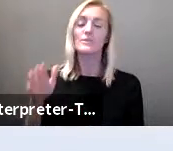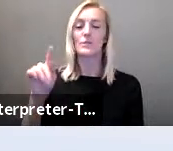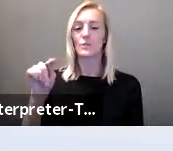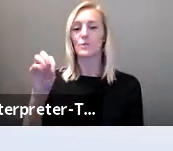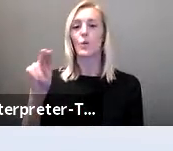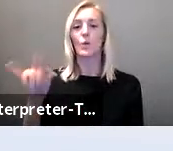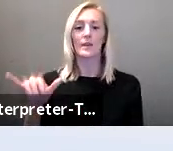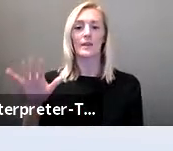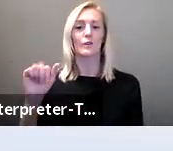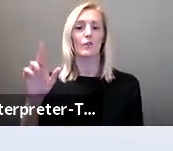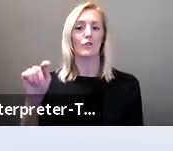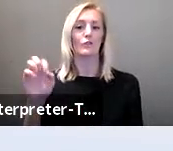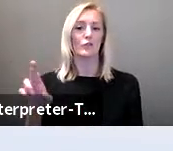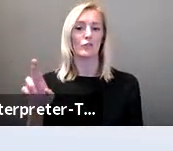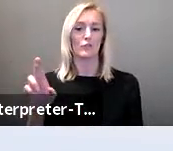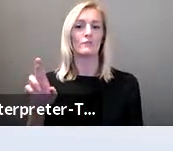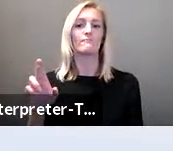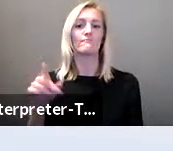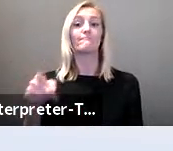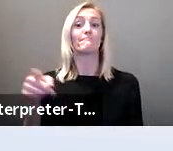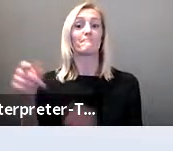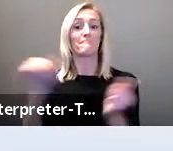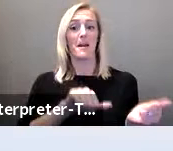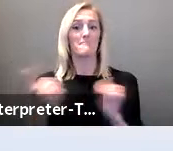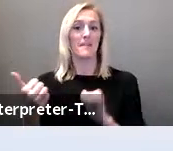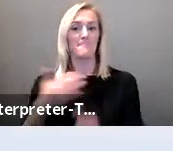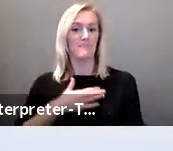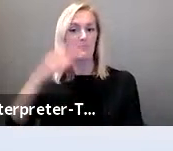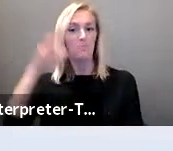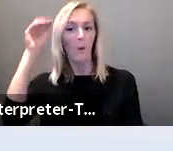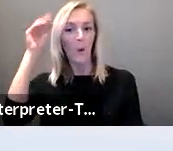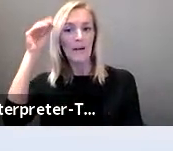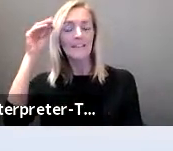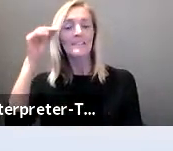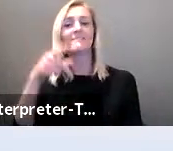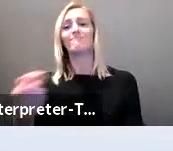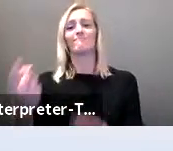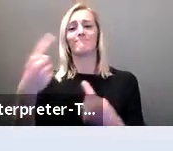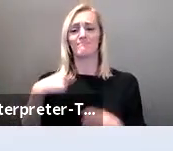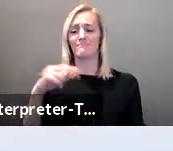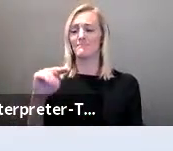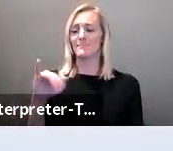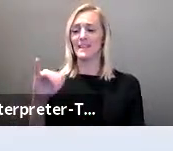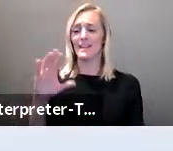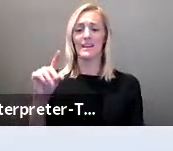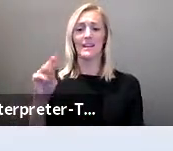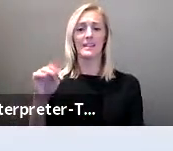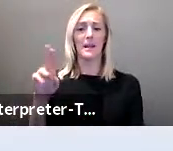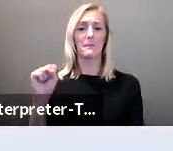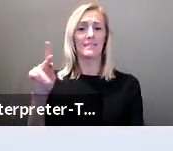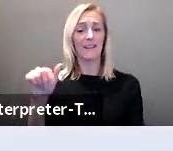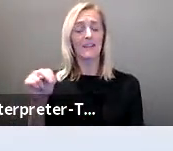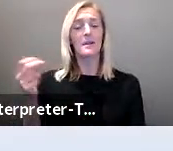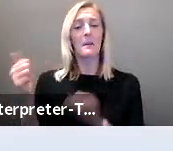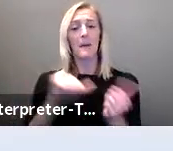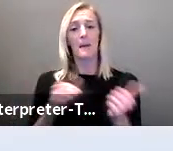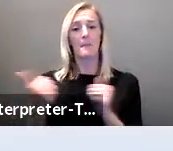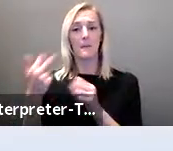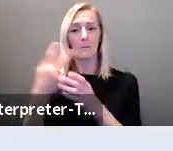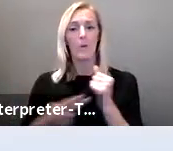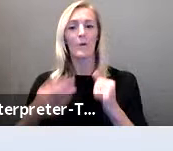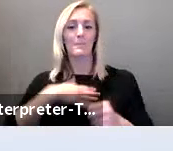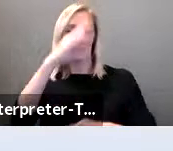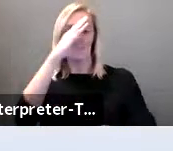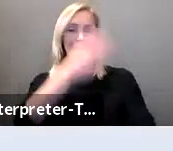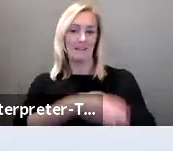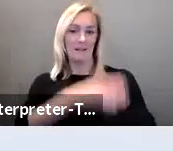Tony Carter. He baptized my boys. He came all the way to Nicodemus, Kansas, and baptized both of my boys,